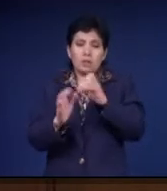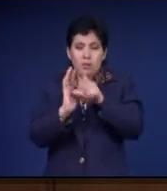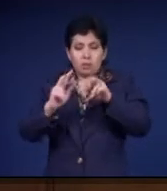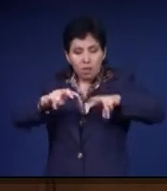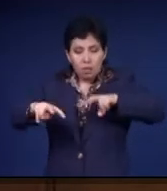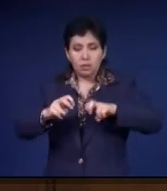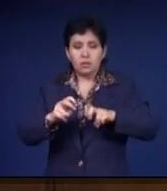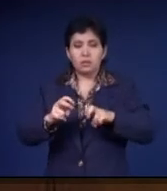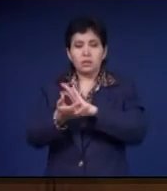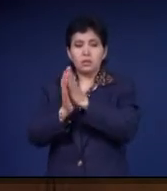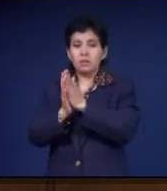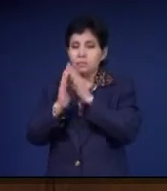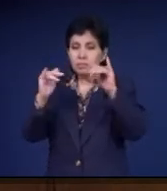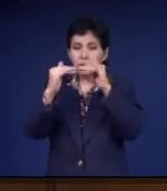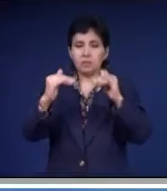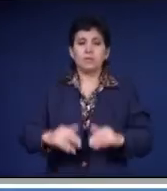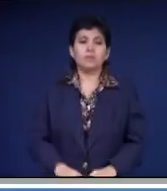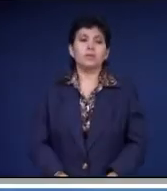influences.